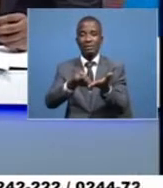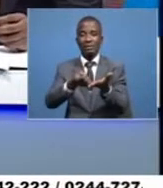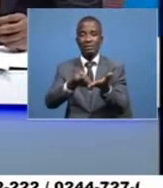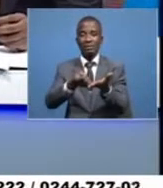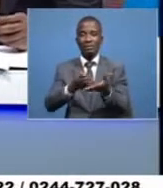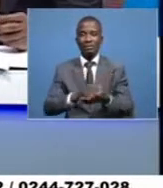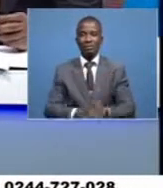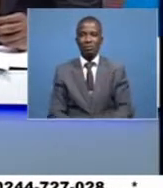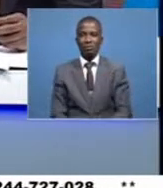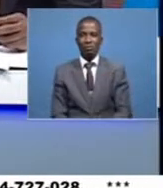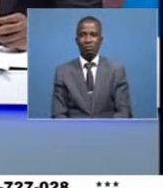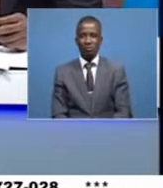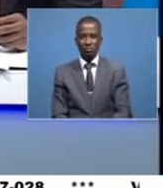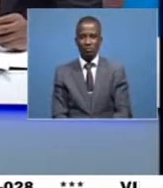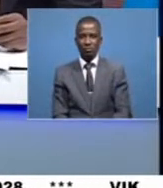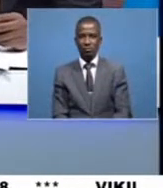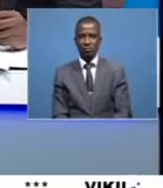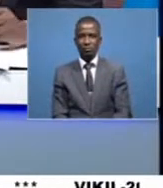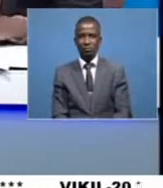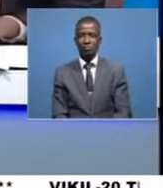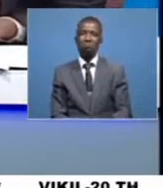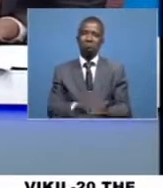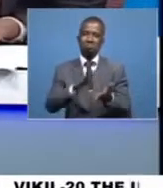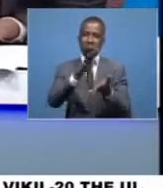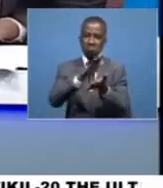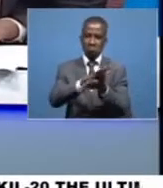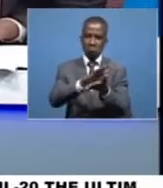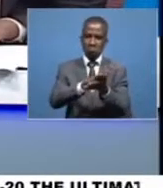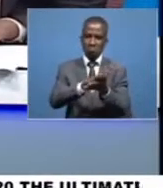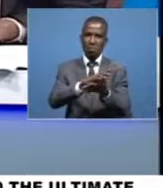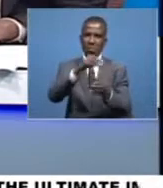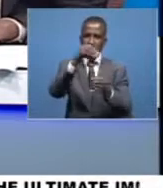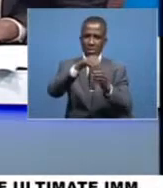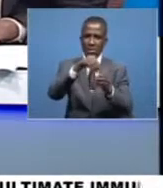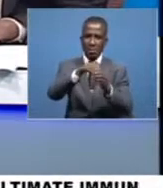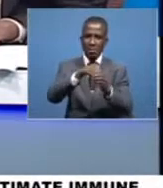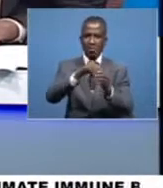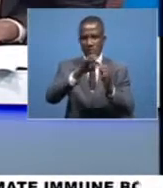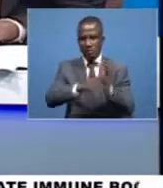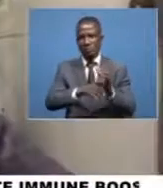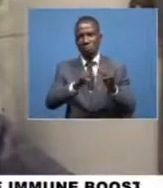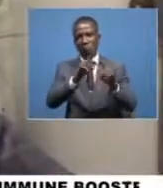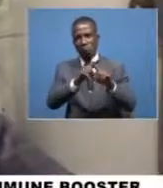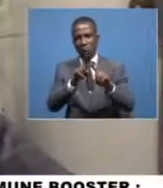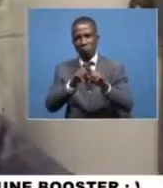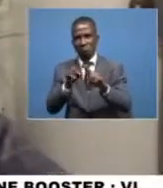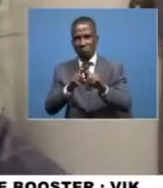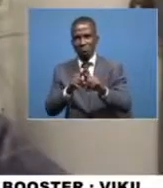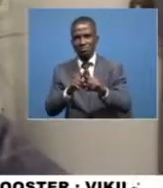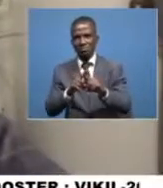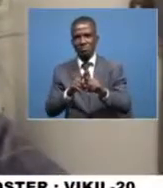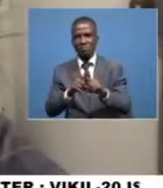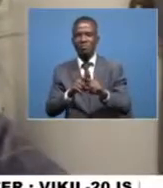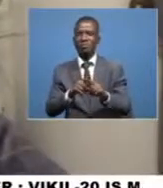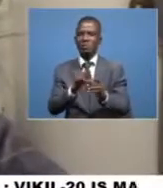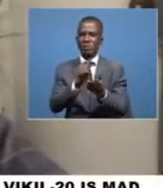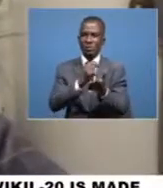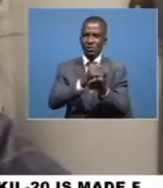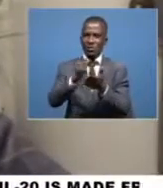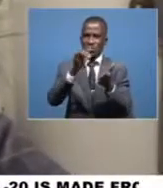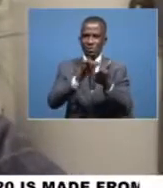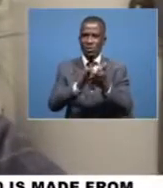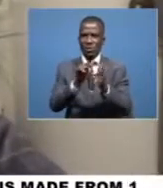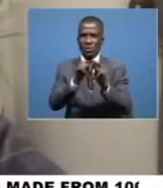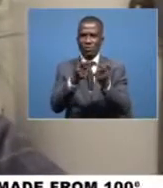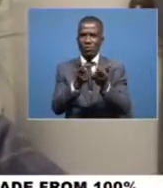So the petition contained pleadings, the allegations of fact that the